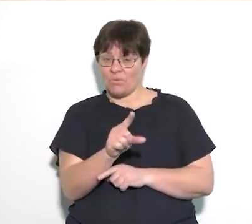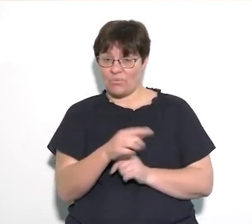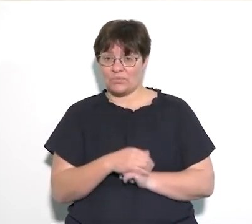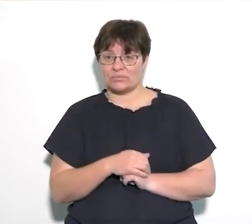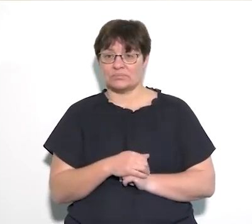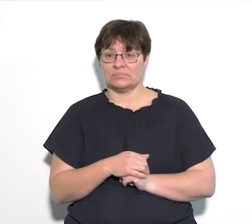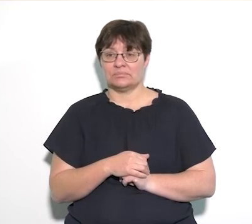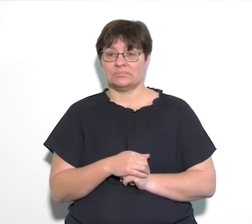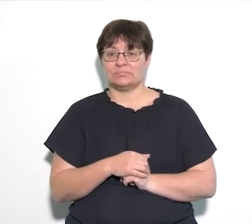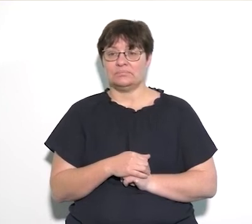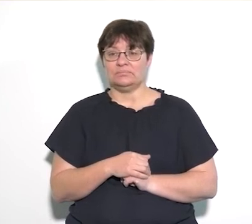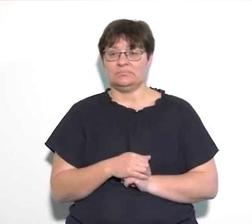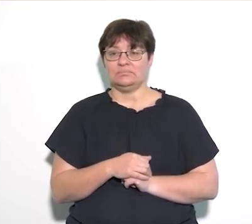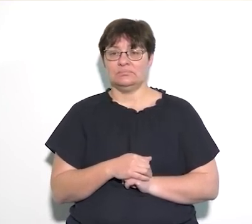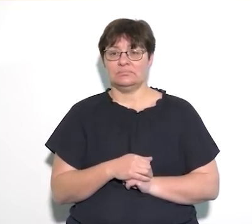my arrow